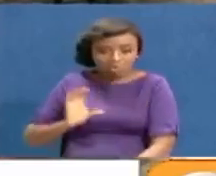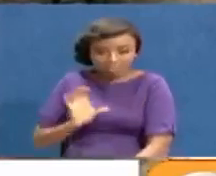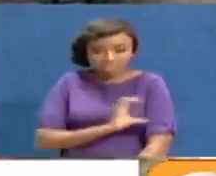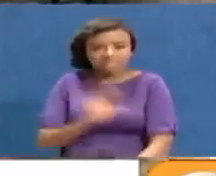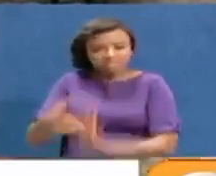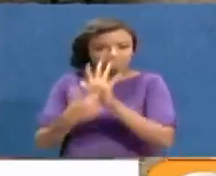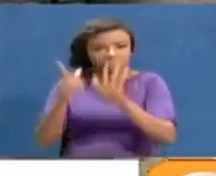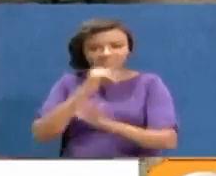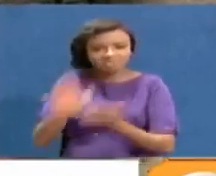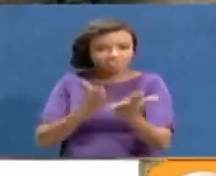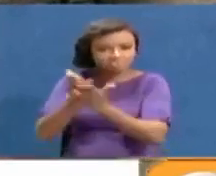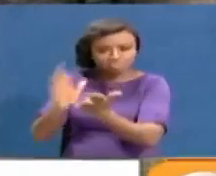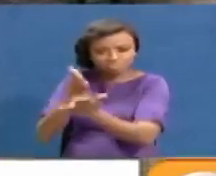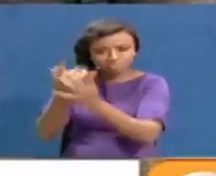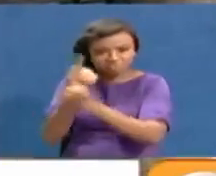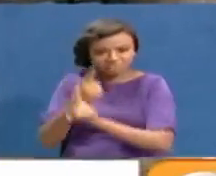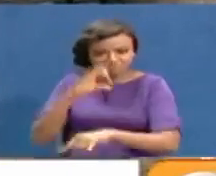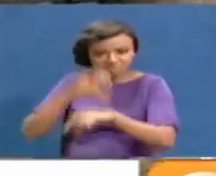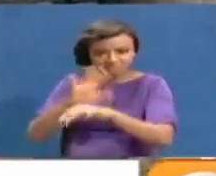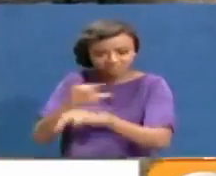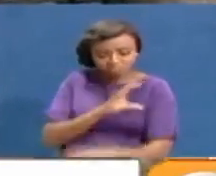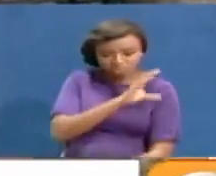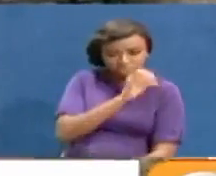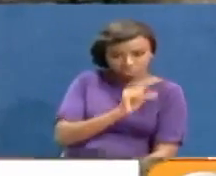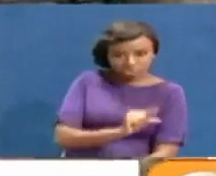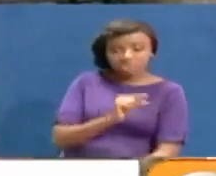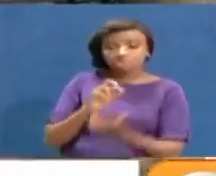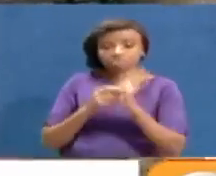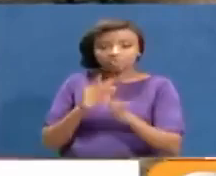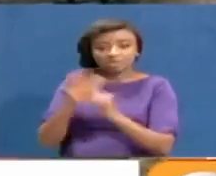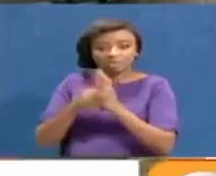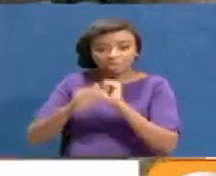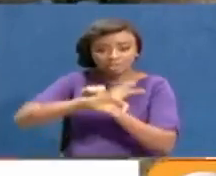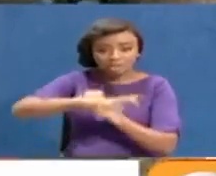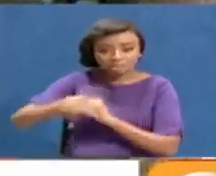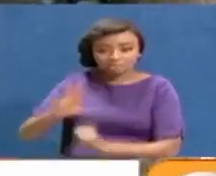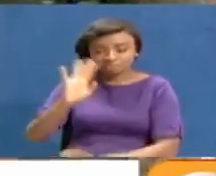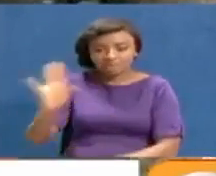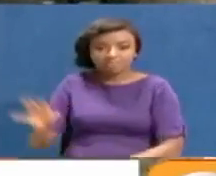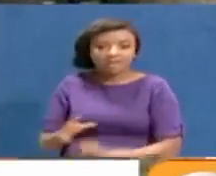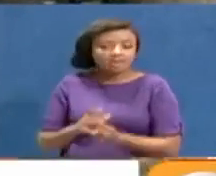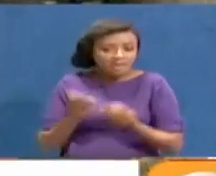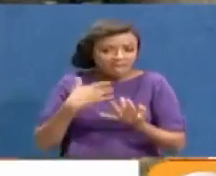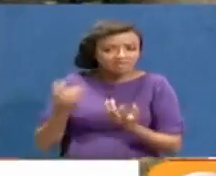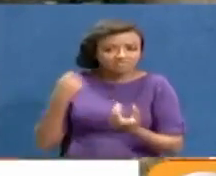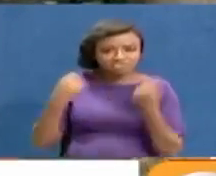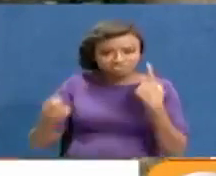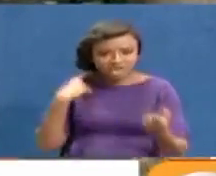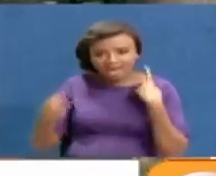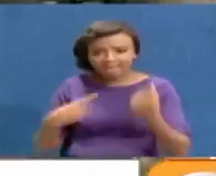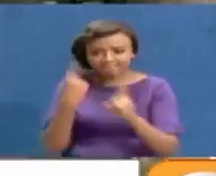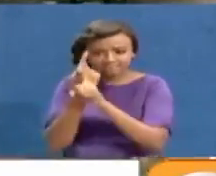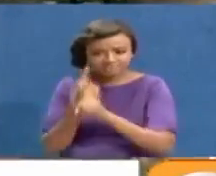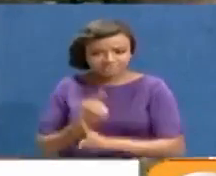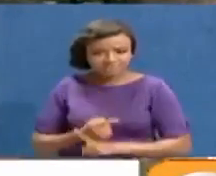COG. And all the counties that were tea growing counties